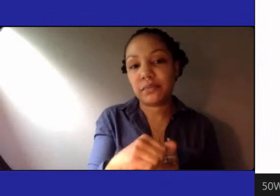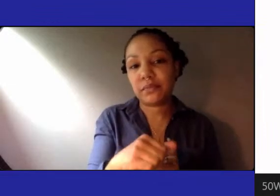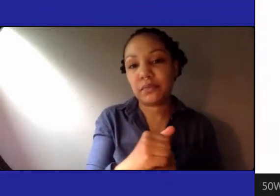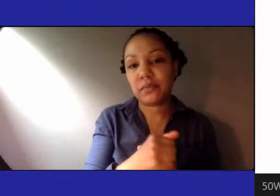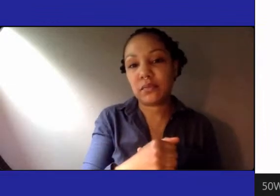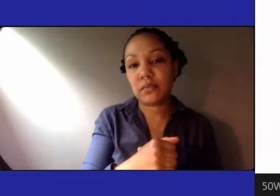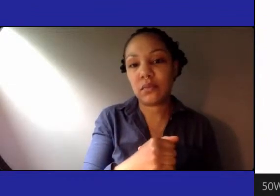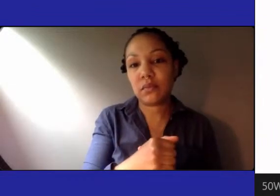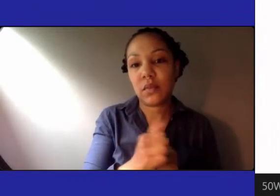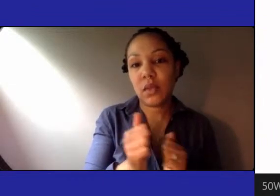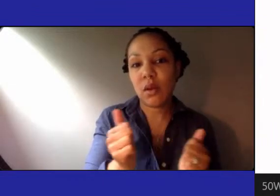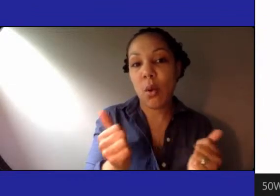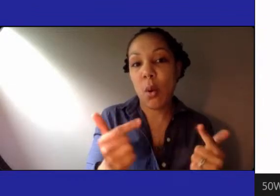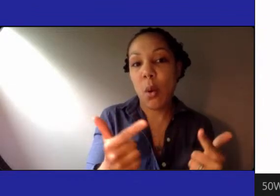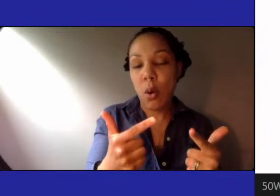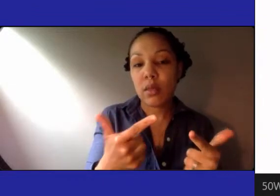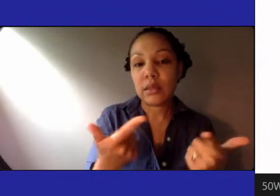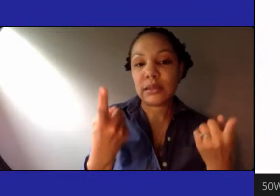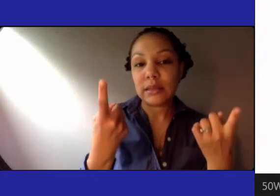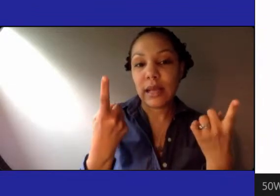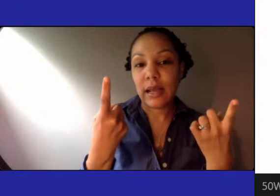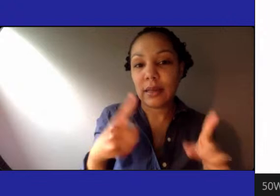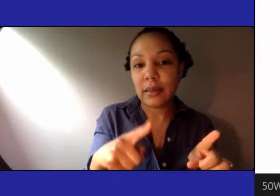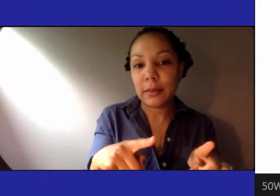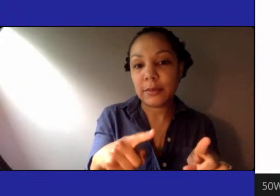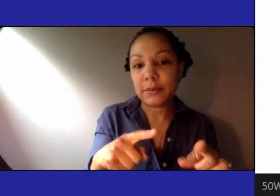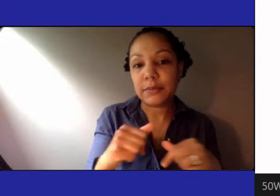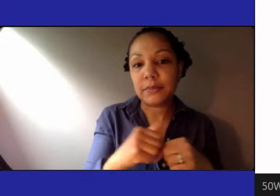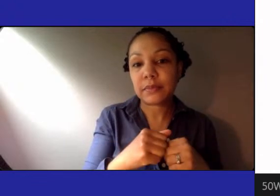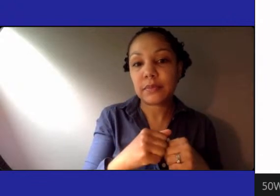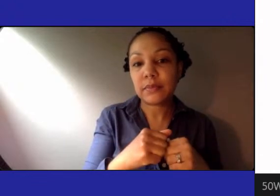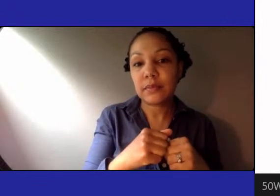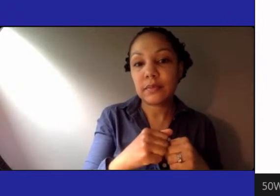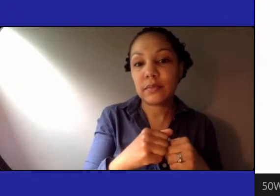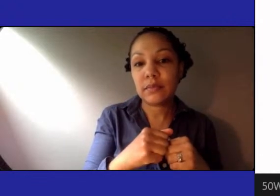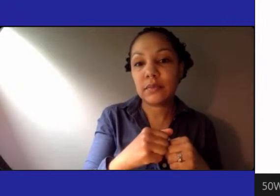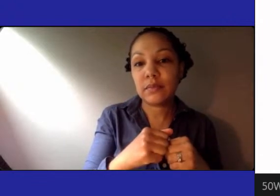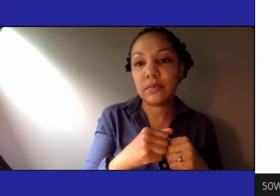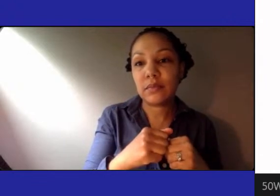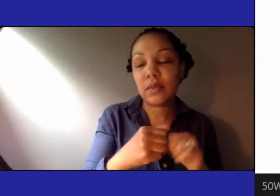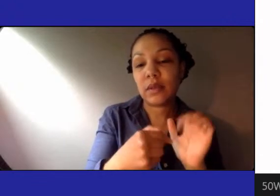this happens with particularly the imaging part where